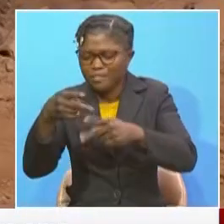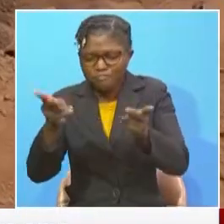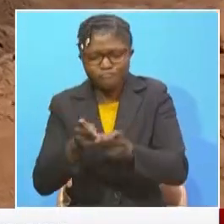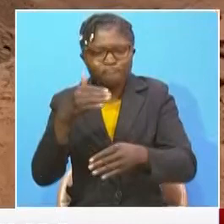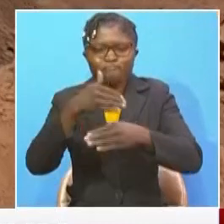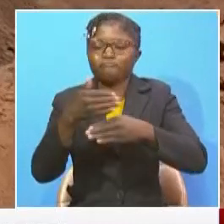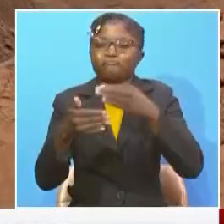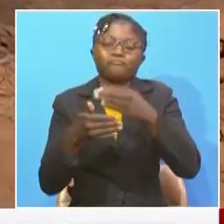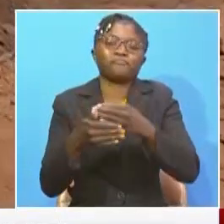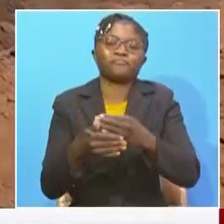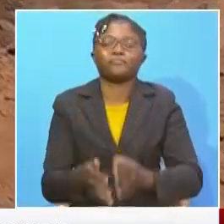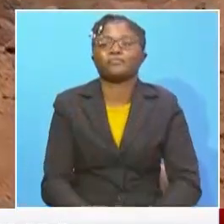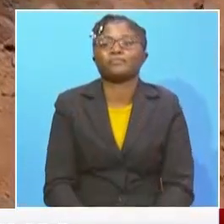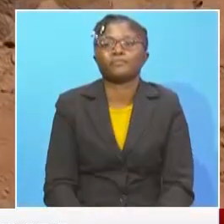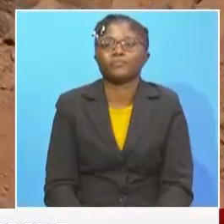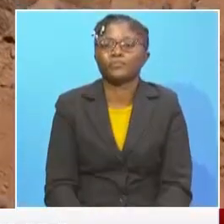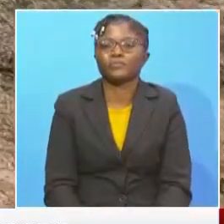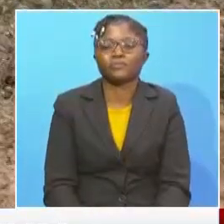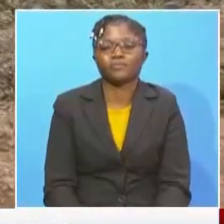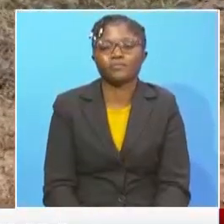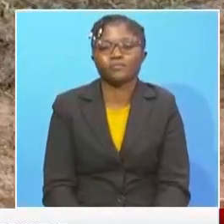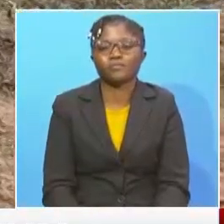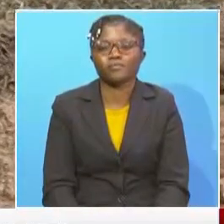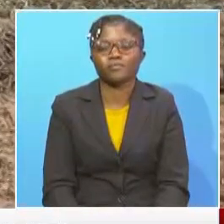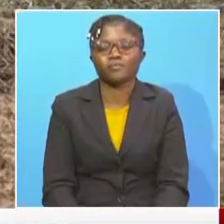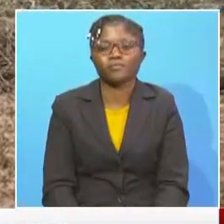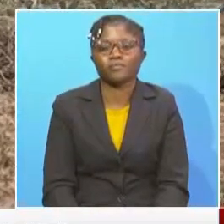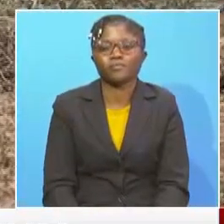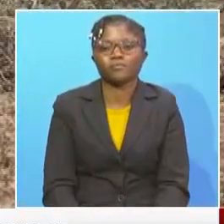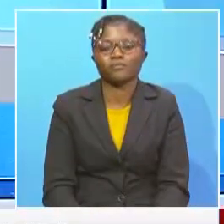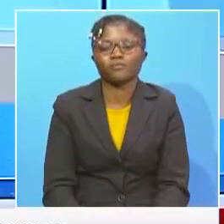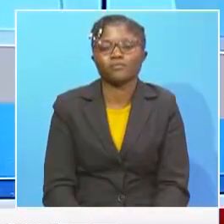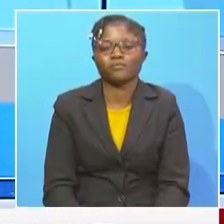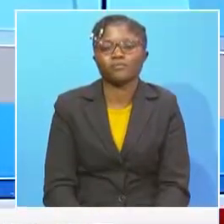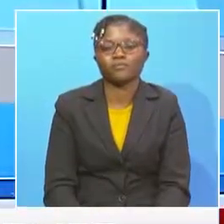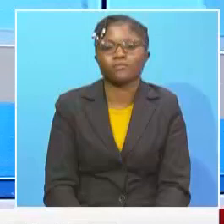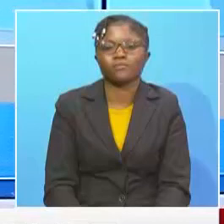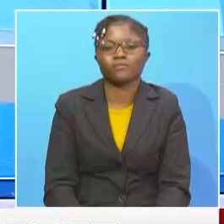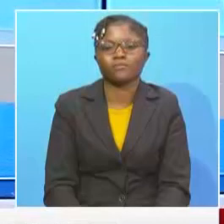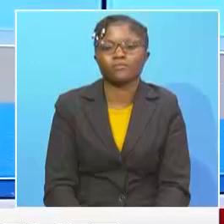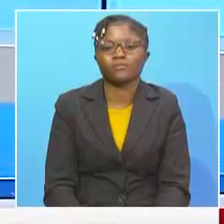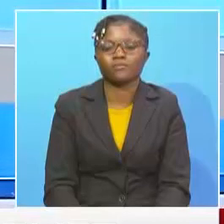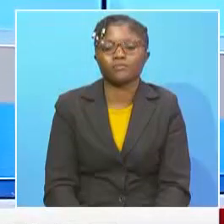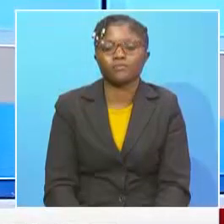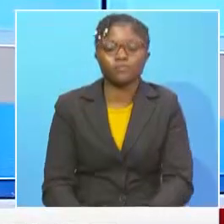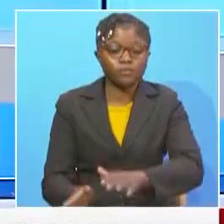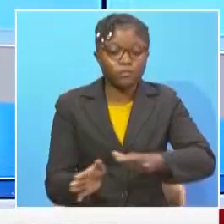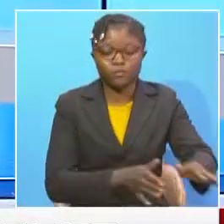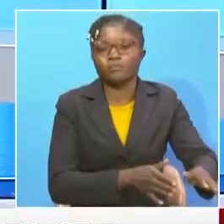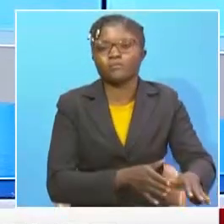structures. Geoffrey Piri reporting for Zanis in Senga Hill District. A